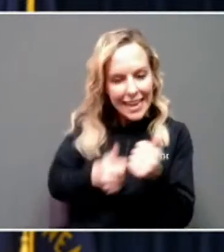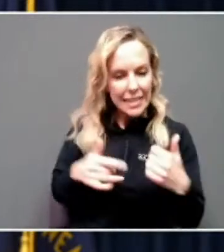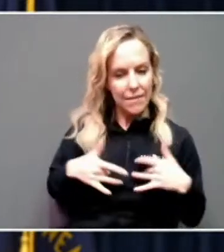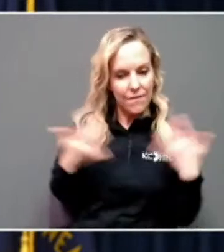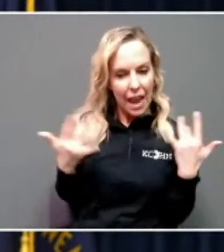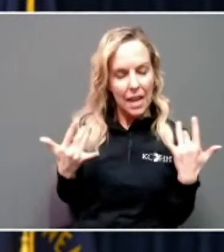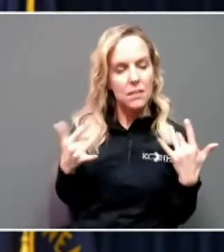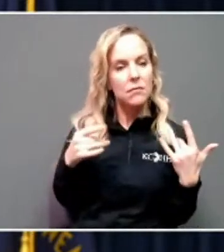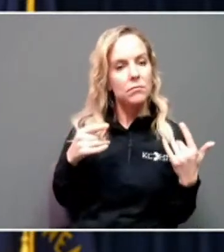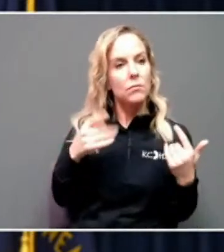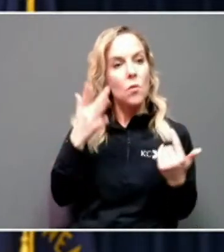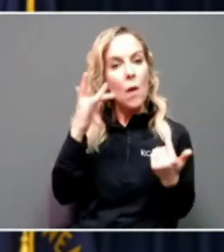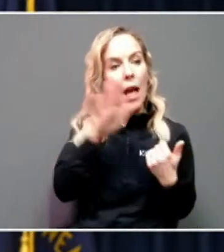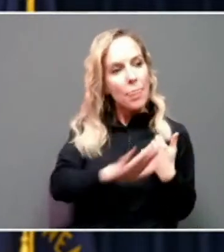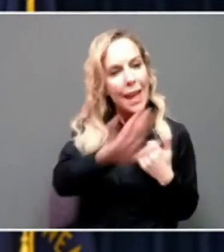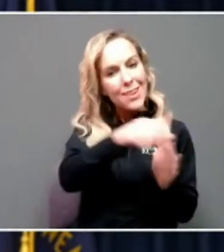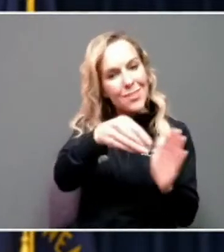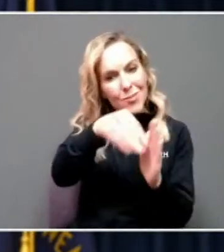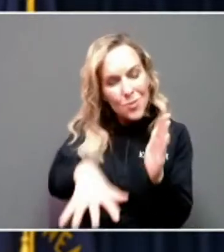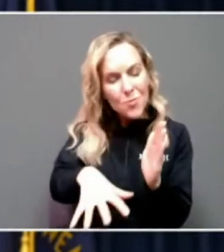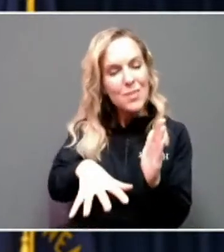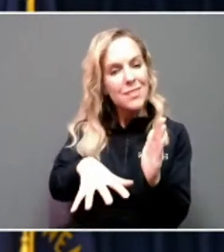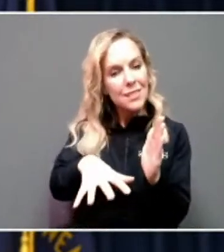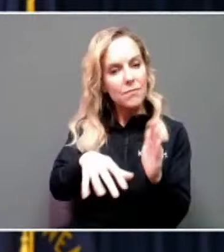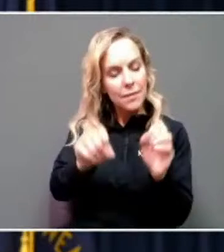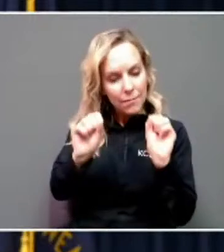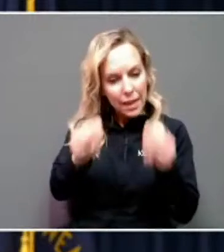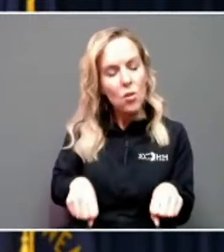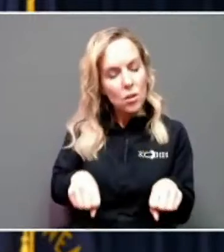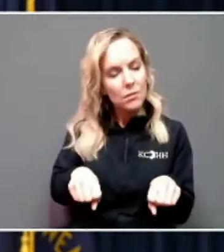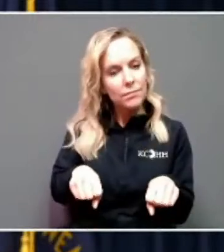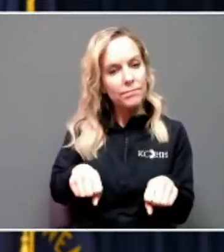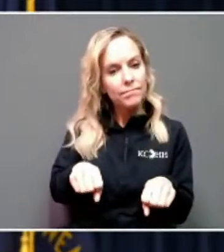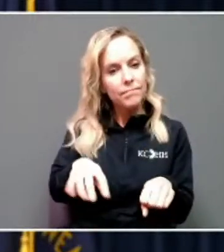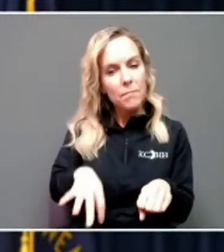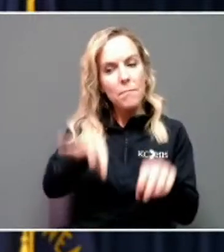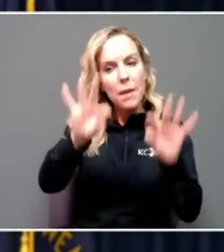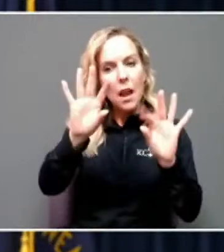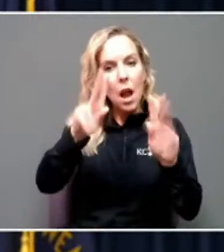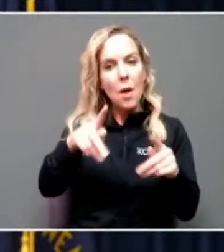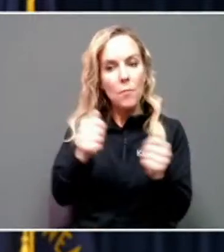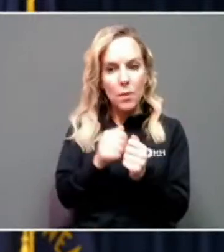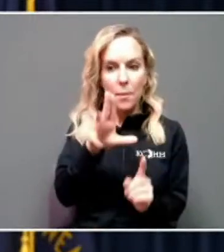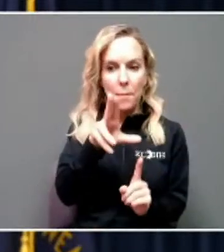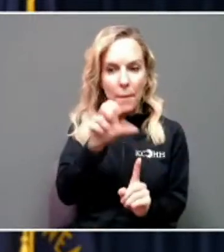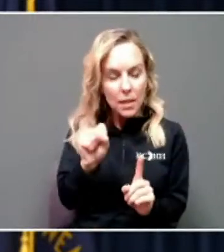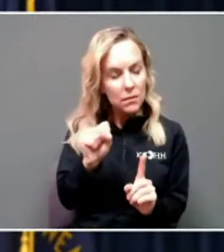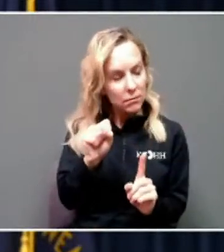their students that they would be able to pick up with the bus at those